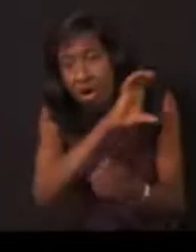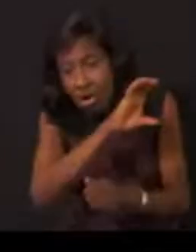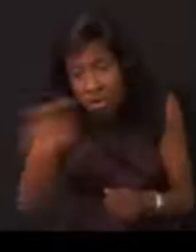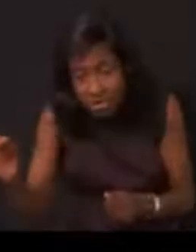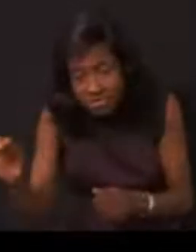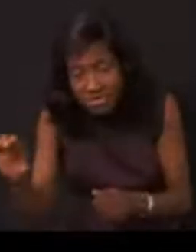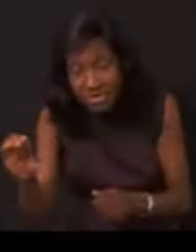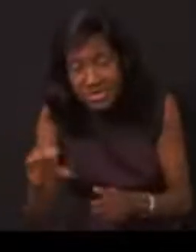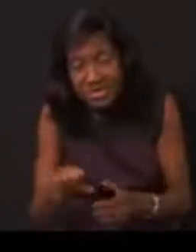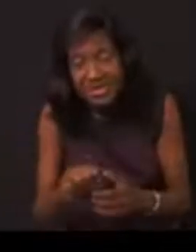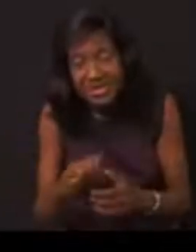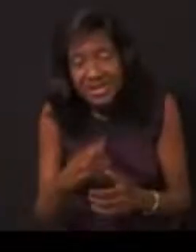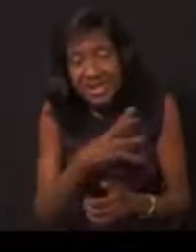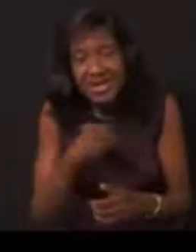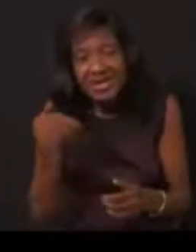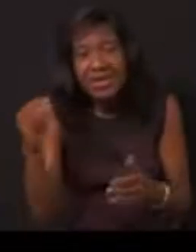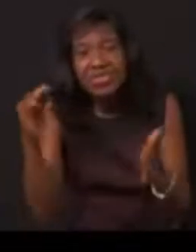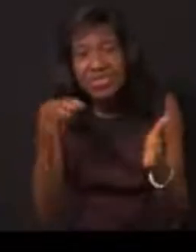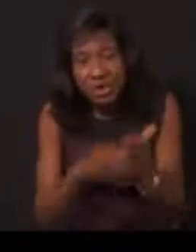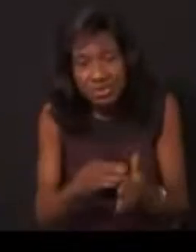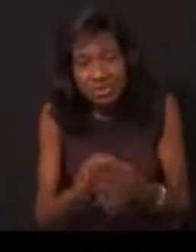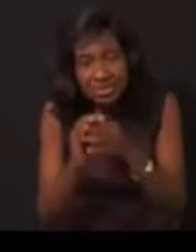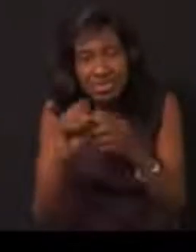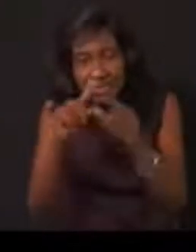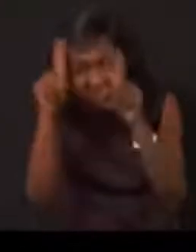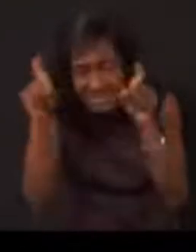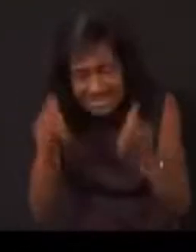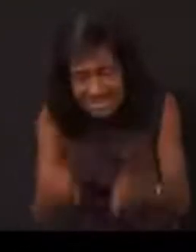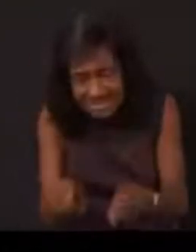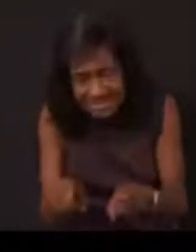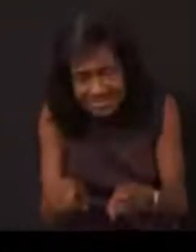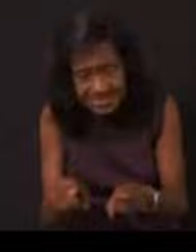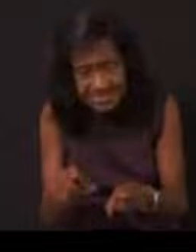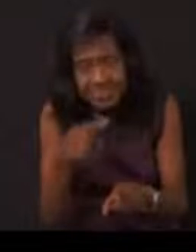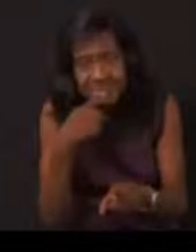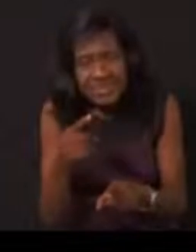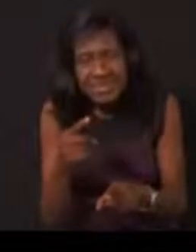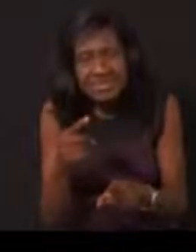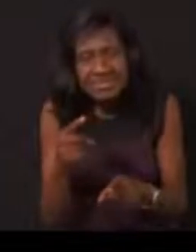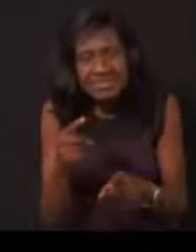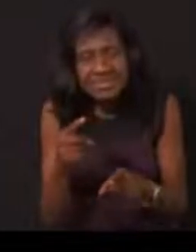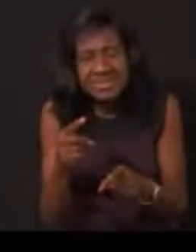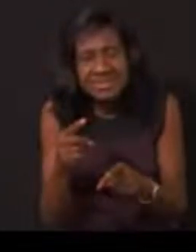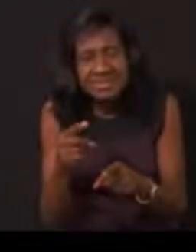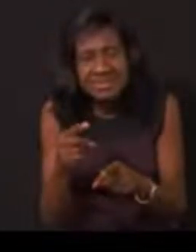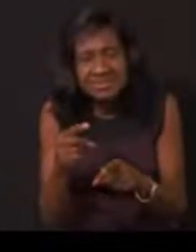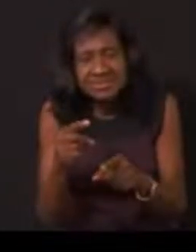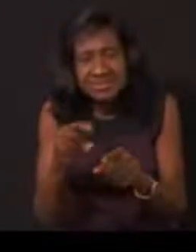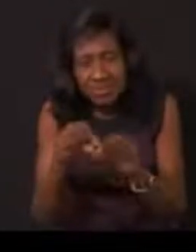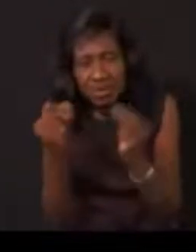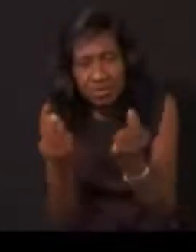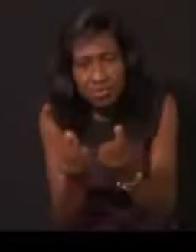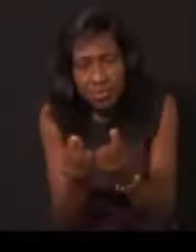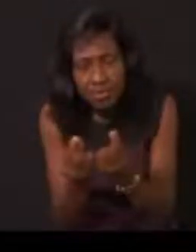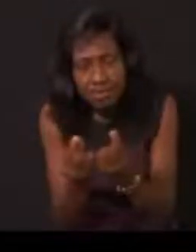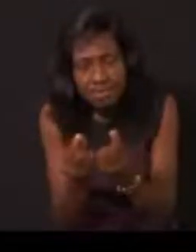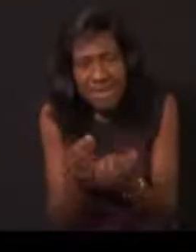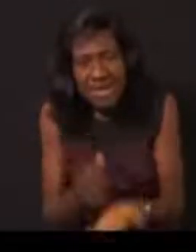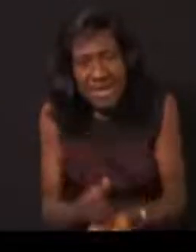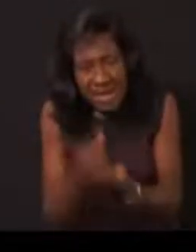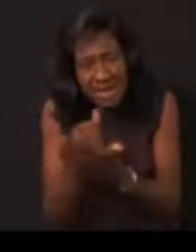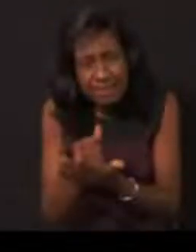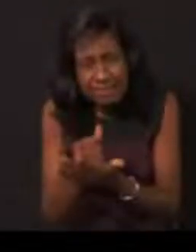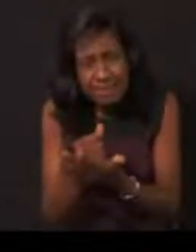UK. They're a not-for-profit international development company that works in partnership with governments tackling complex